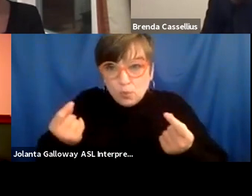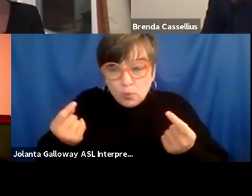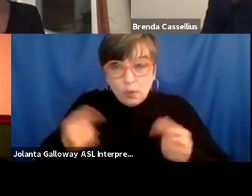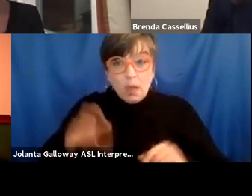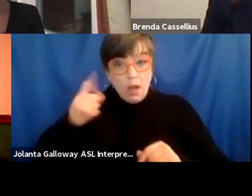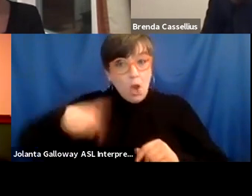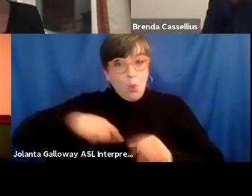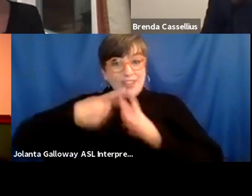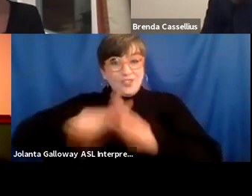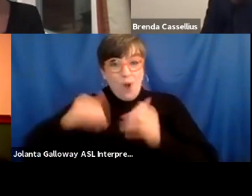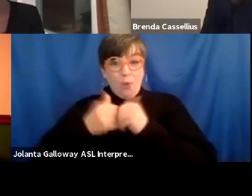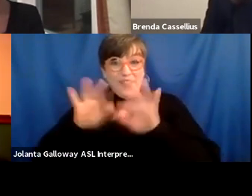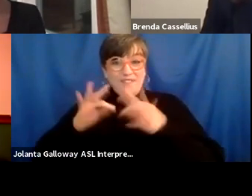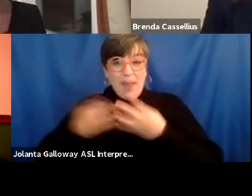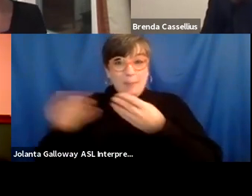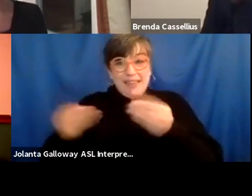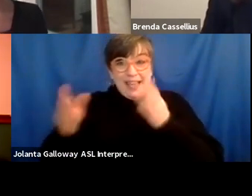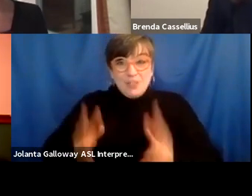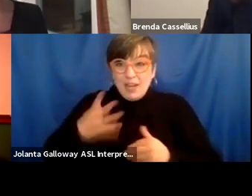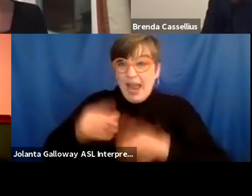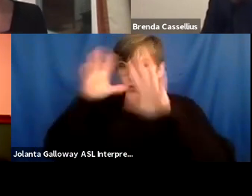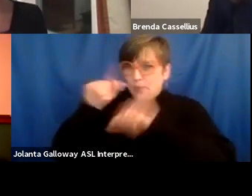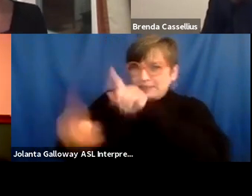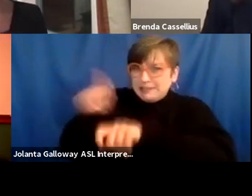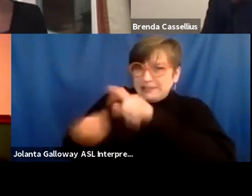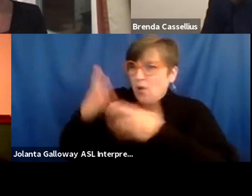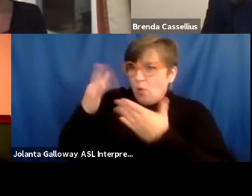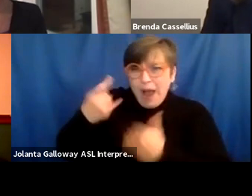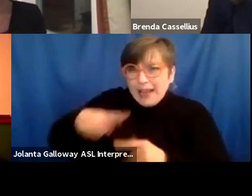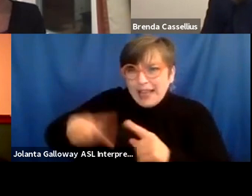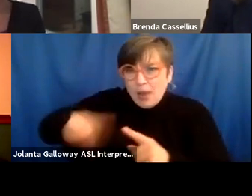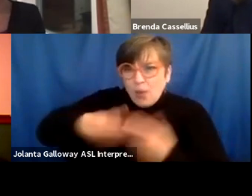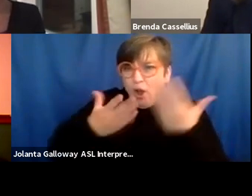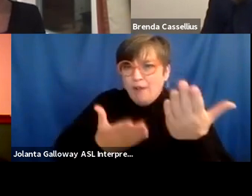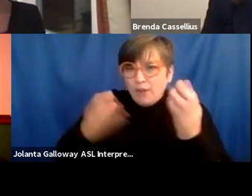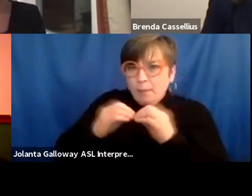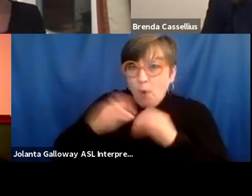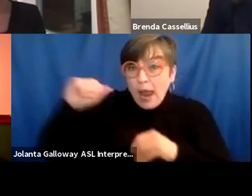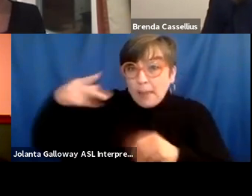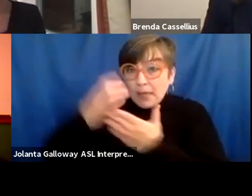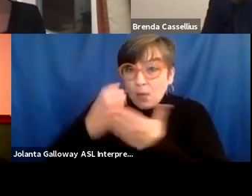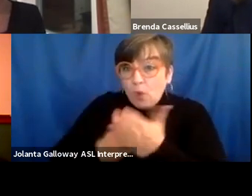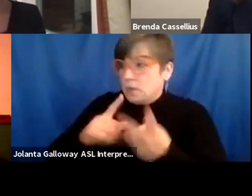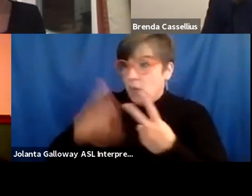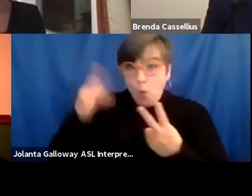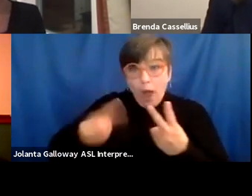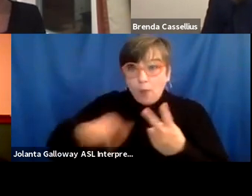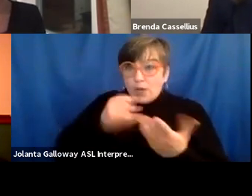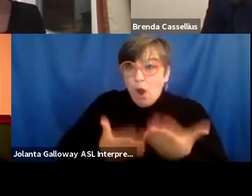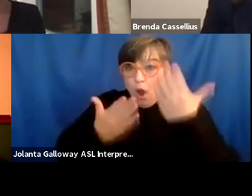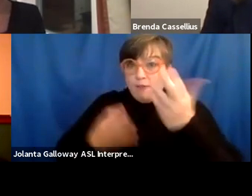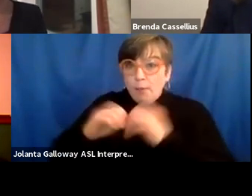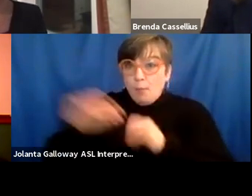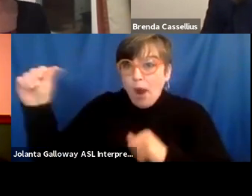is aggressively and urgently asking questions about, why can't we offer more AP courses? Why are we not offering more